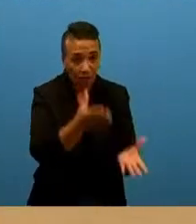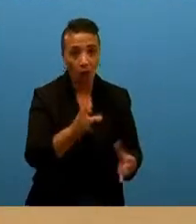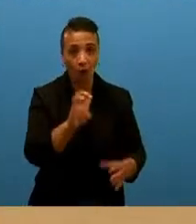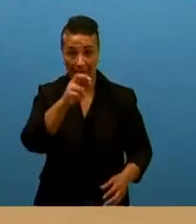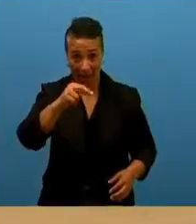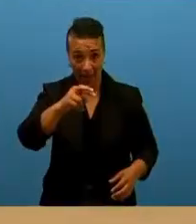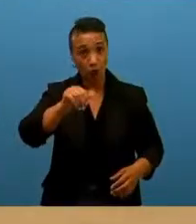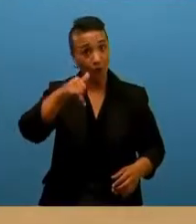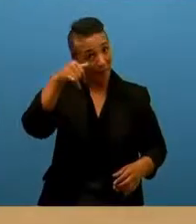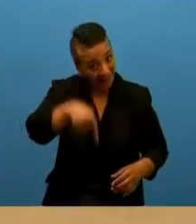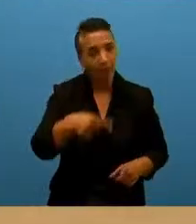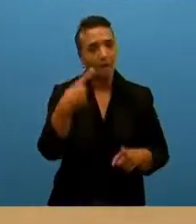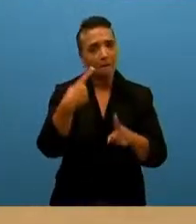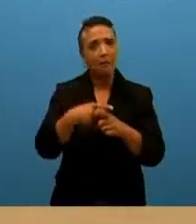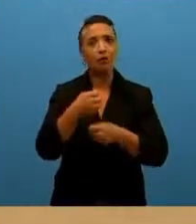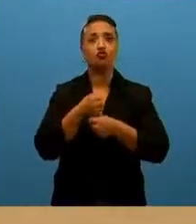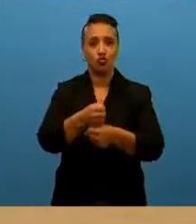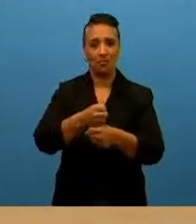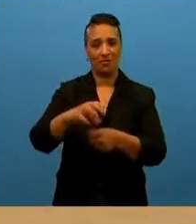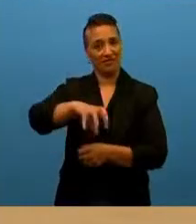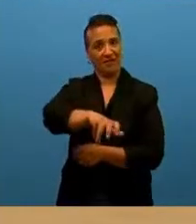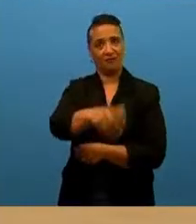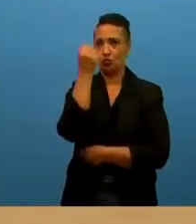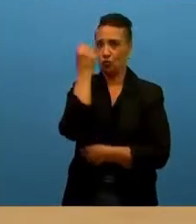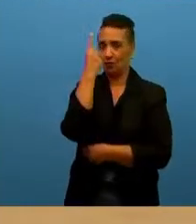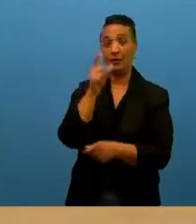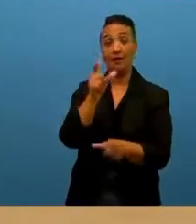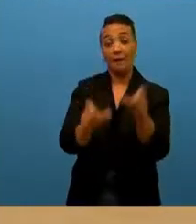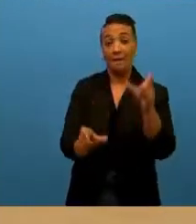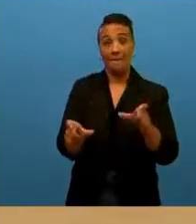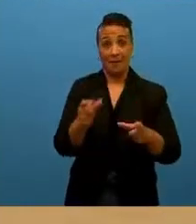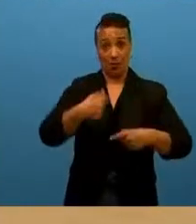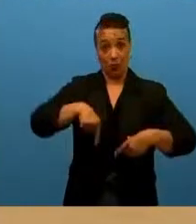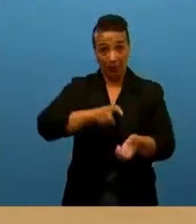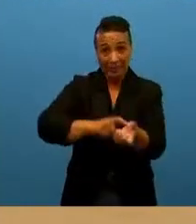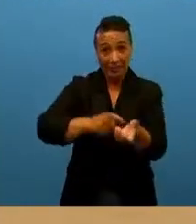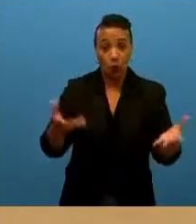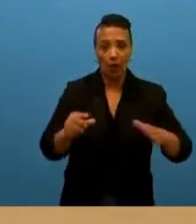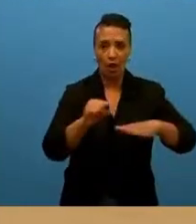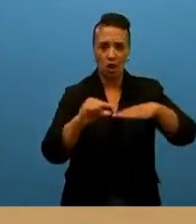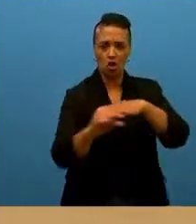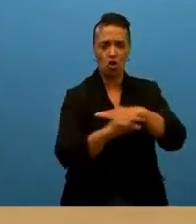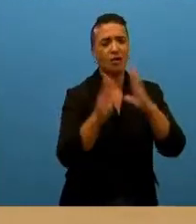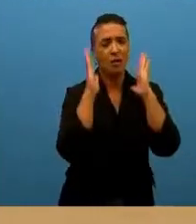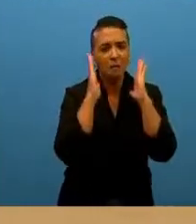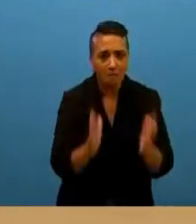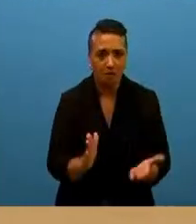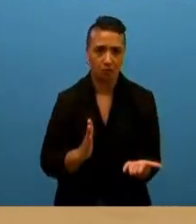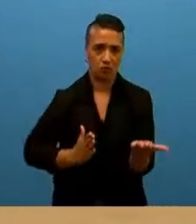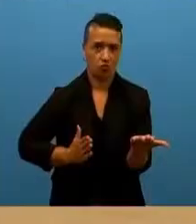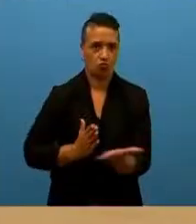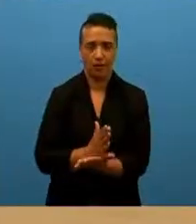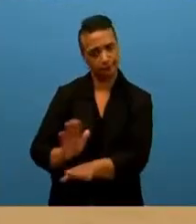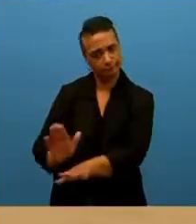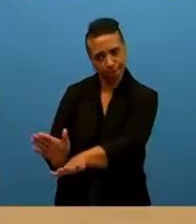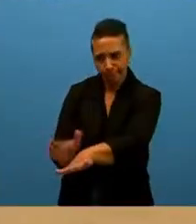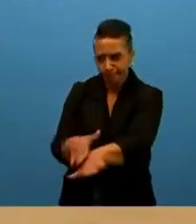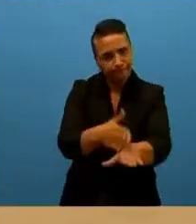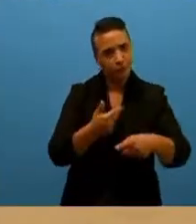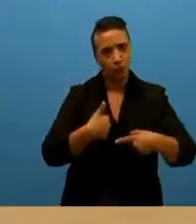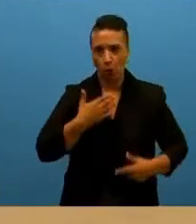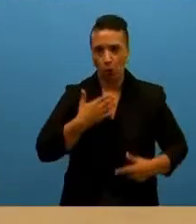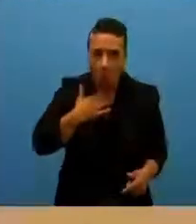the representative states that are present here, that the Indigenous people in Guyana reserve themselves the right to call for